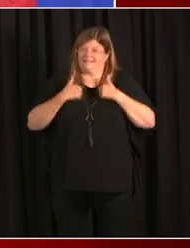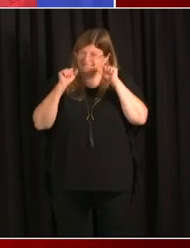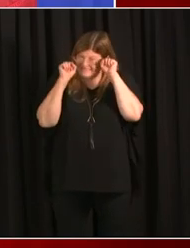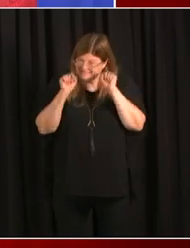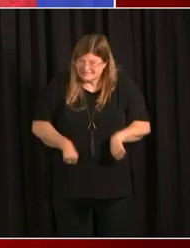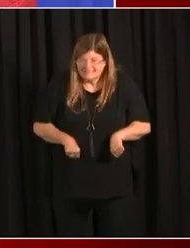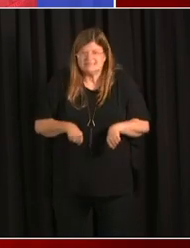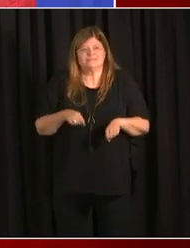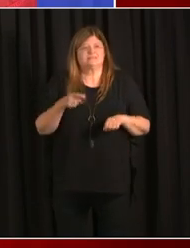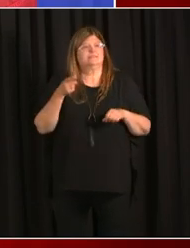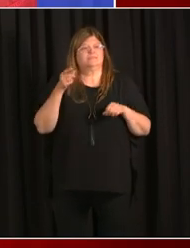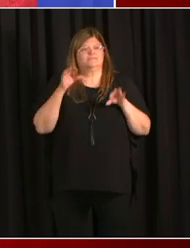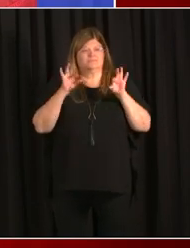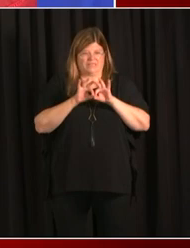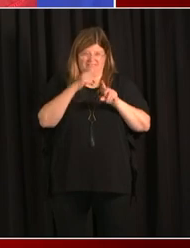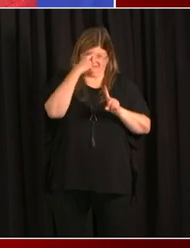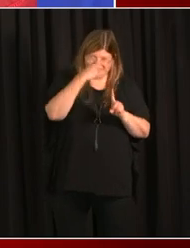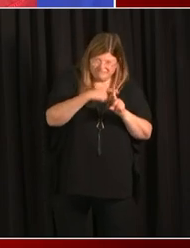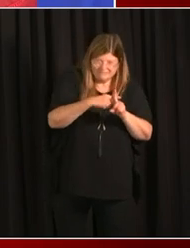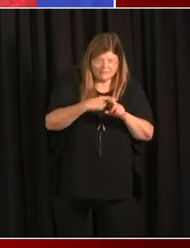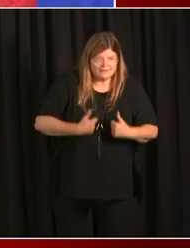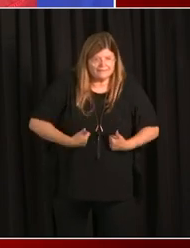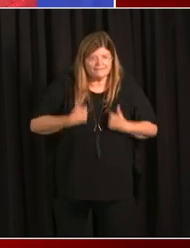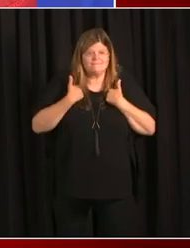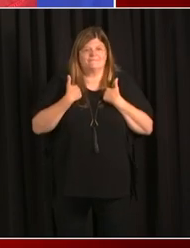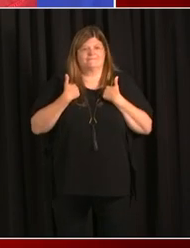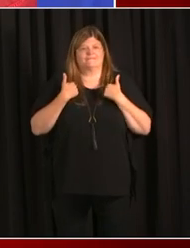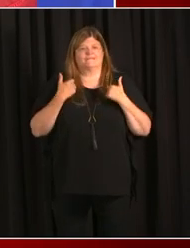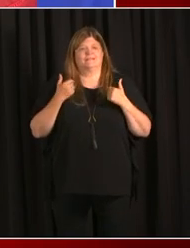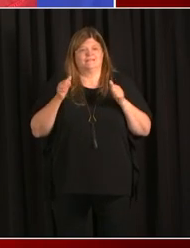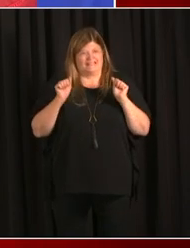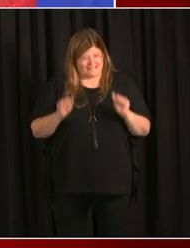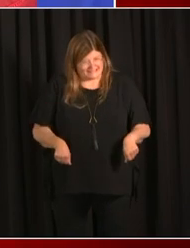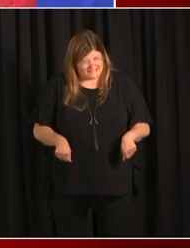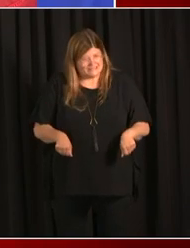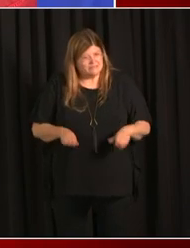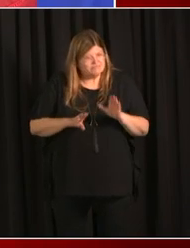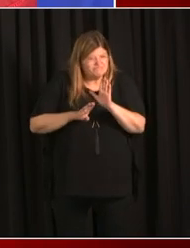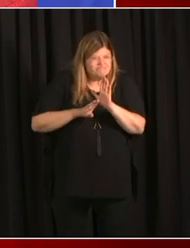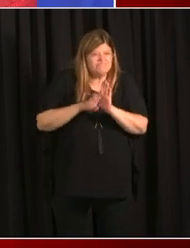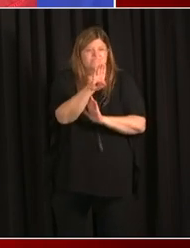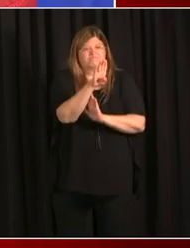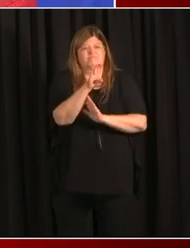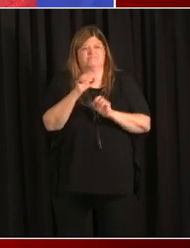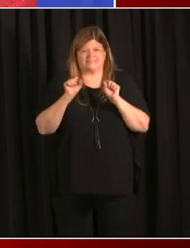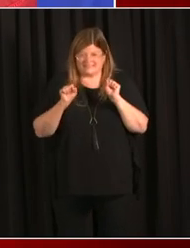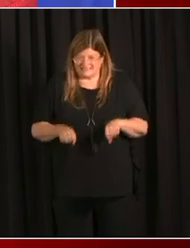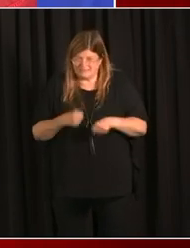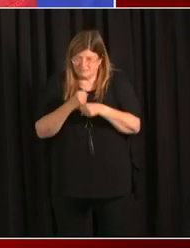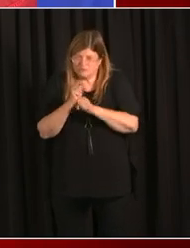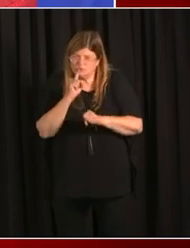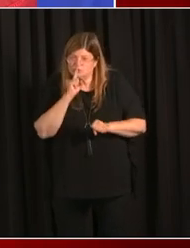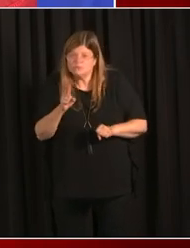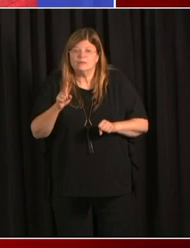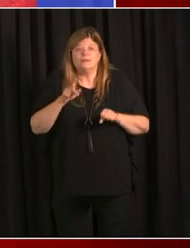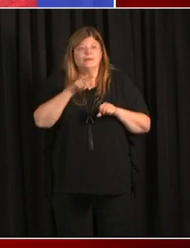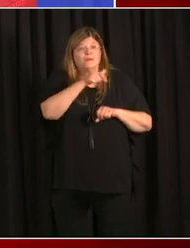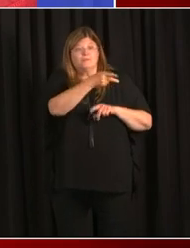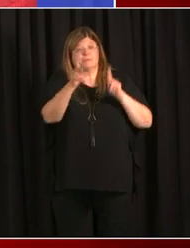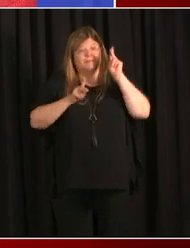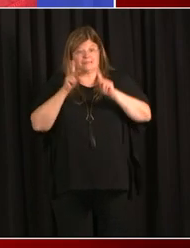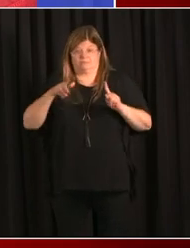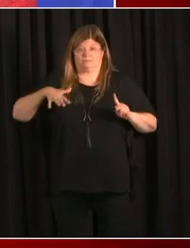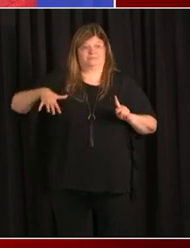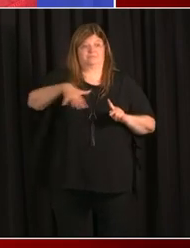you can suppress your viral load, and you can make sure that you're keeping others